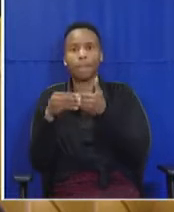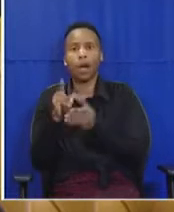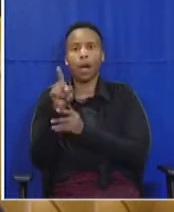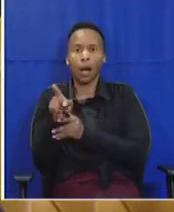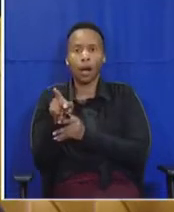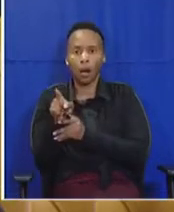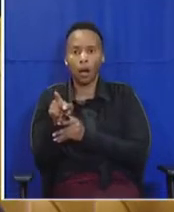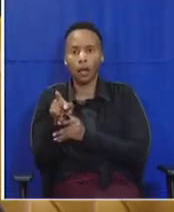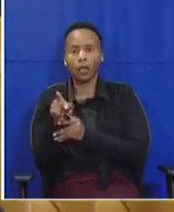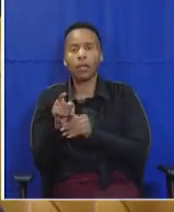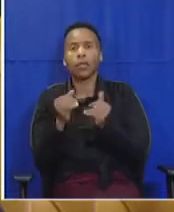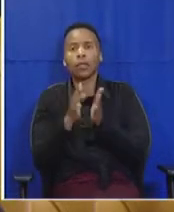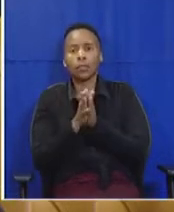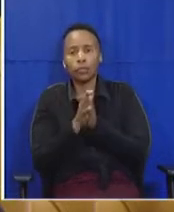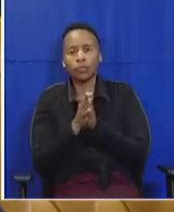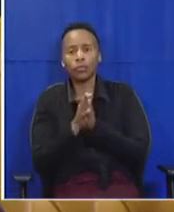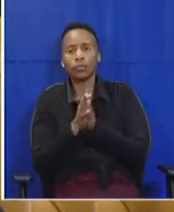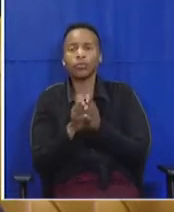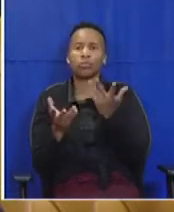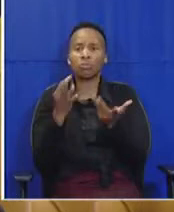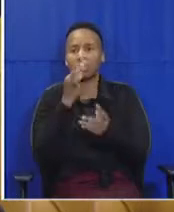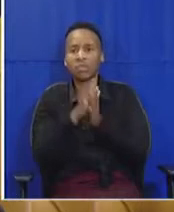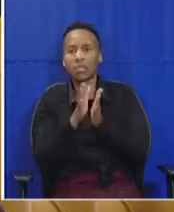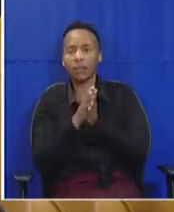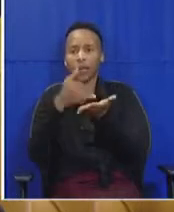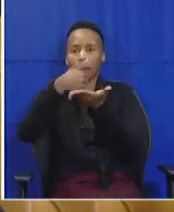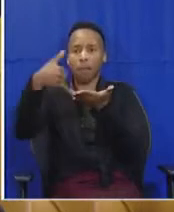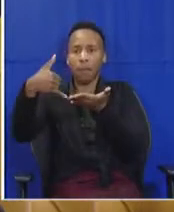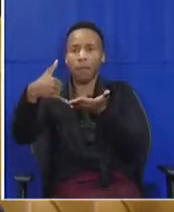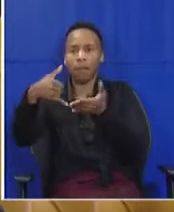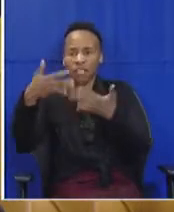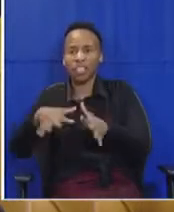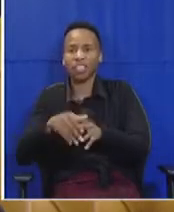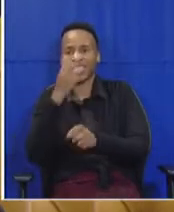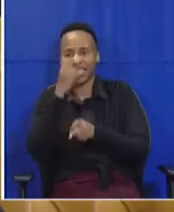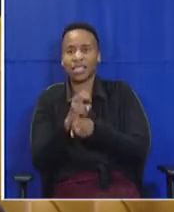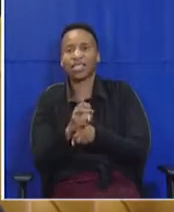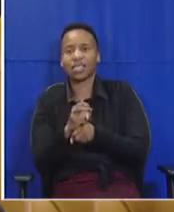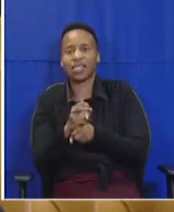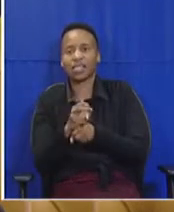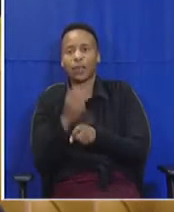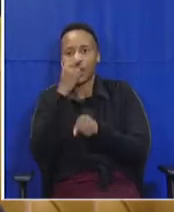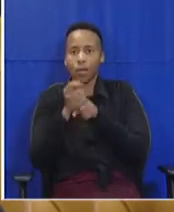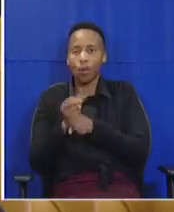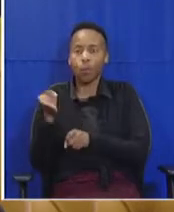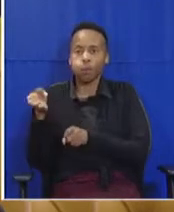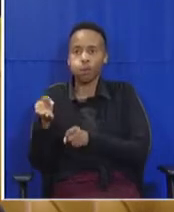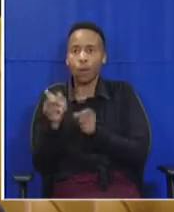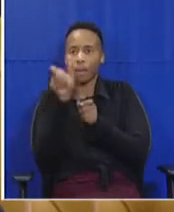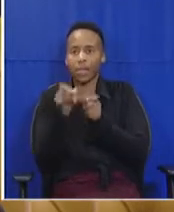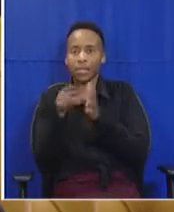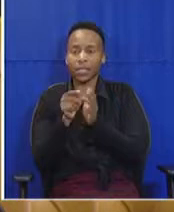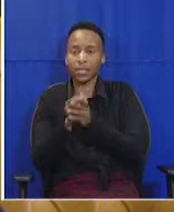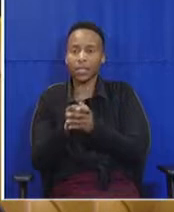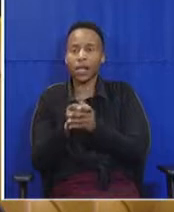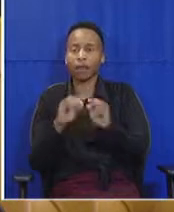an orthopedic surgeon to operate. At the current moment, you have to go to an orthopedic surgeon and then you'll